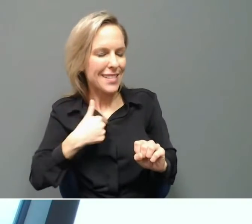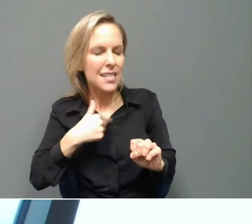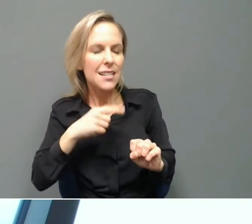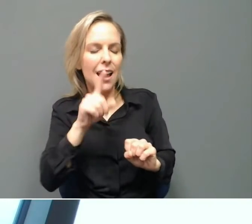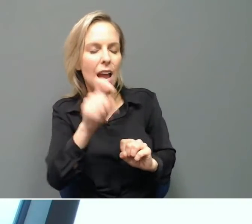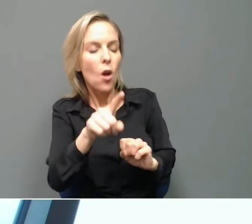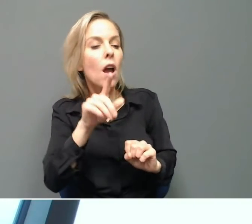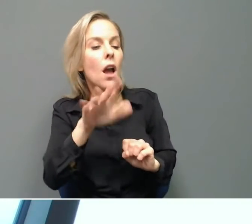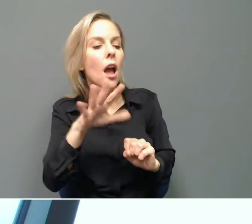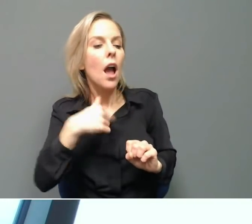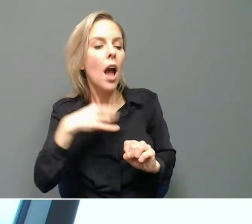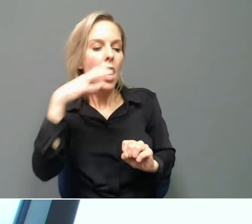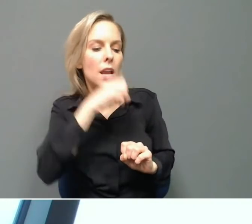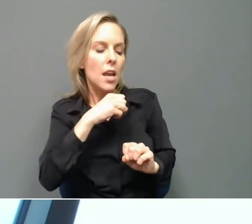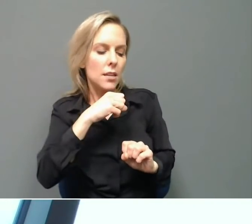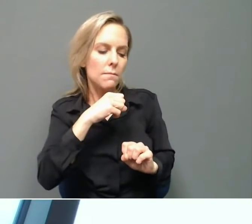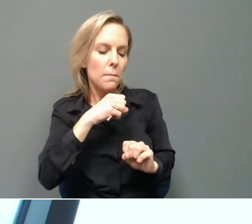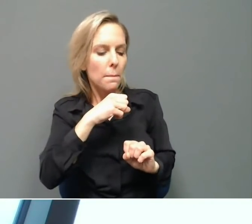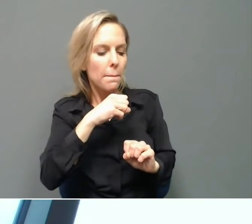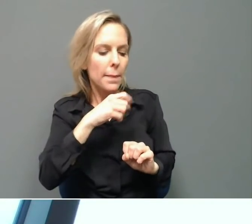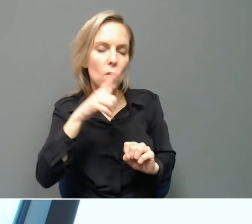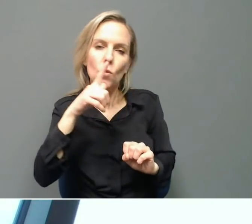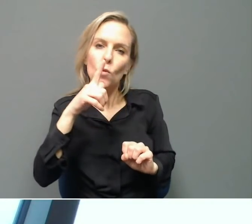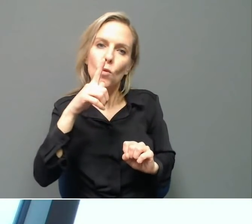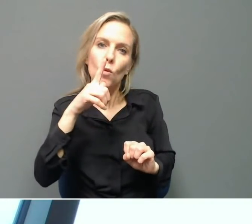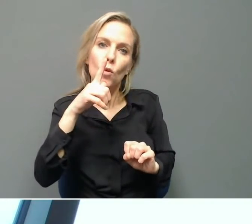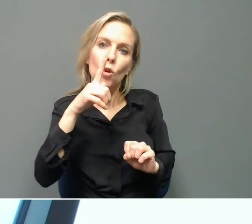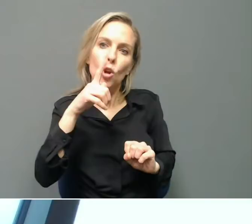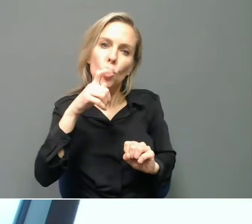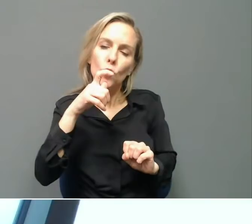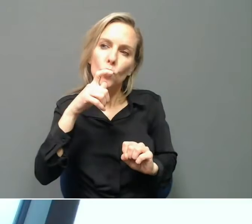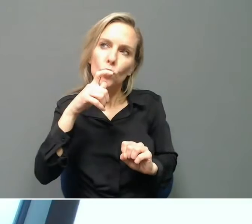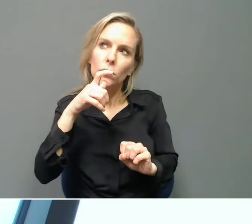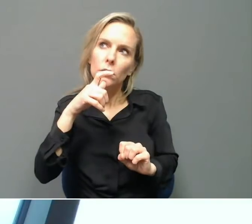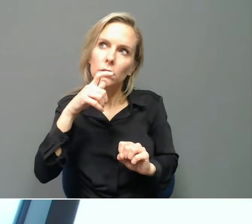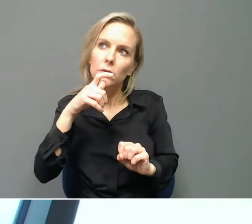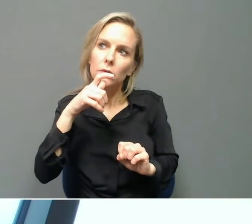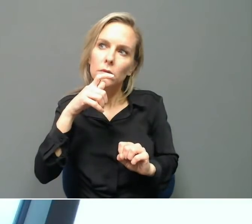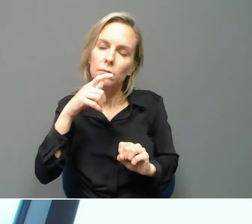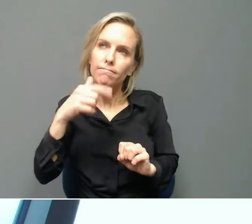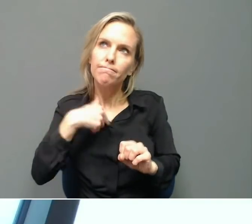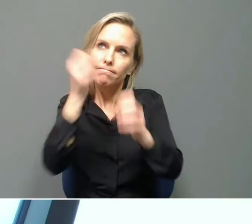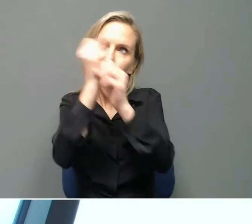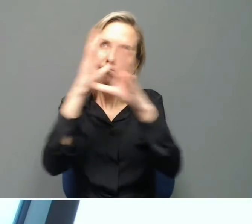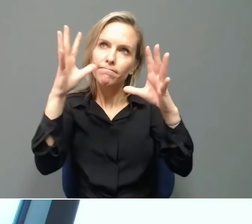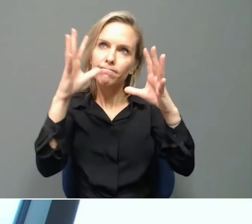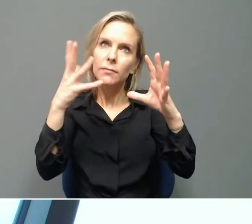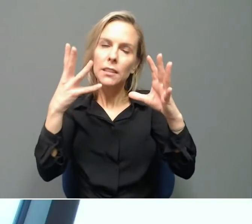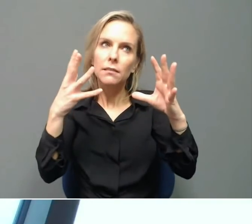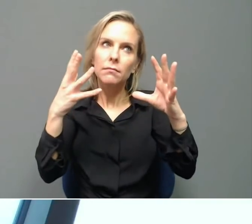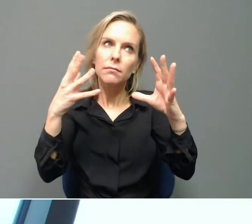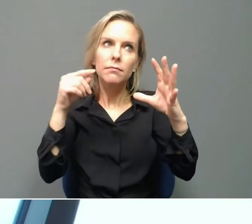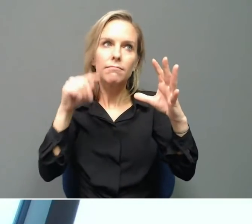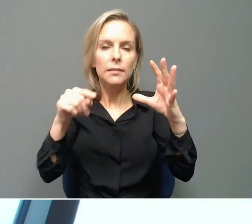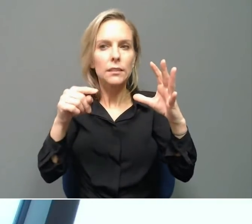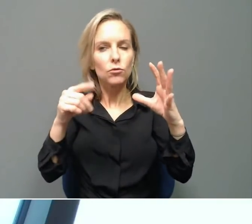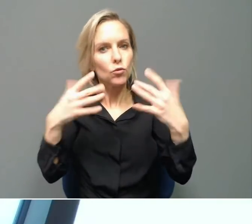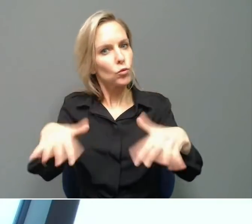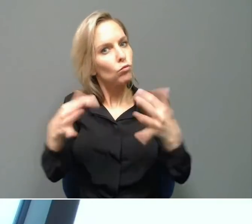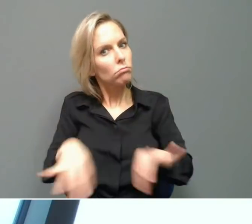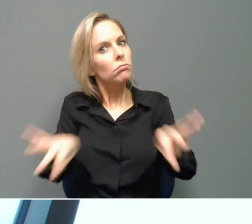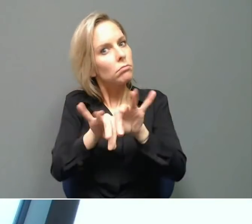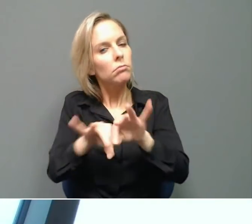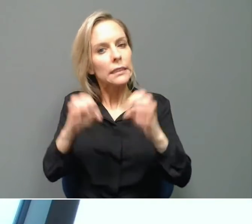guess who is doing? I just imagine that there's value in educating staff